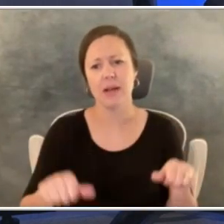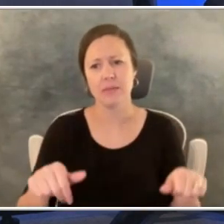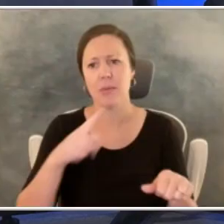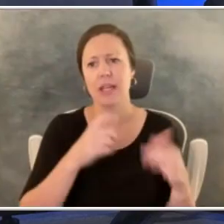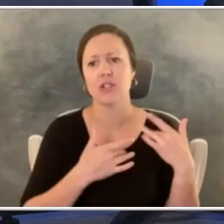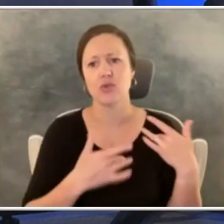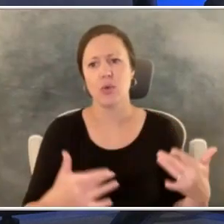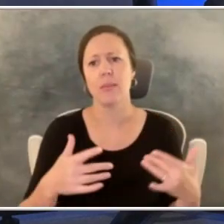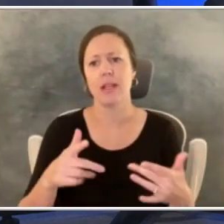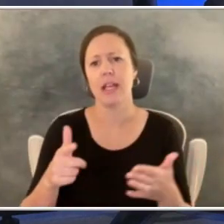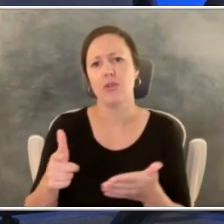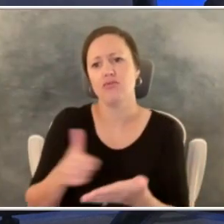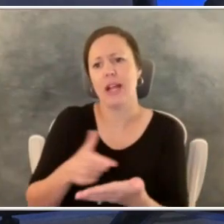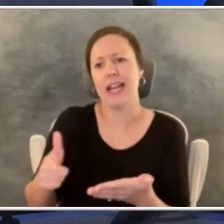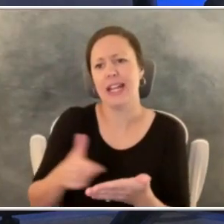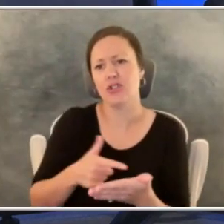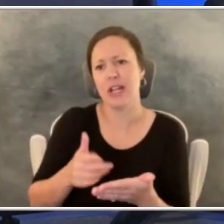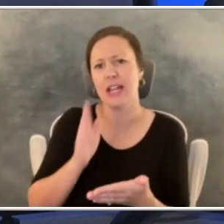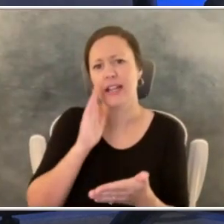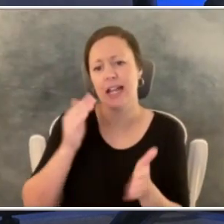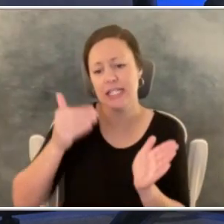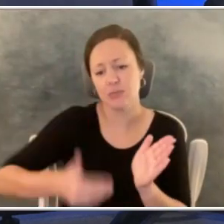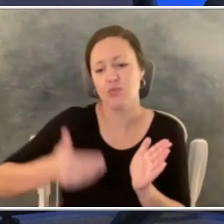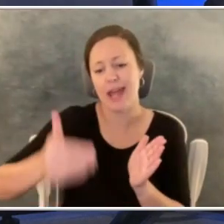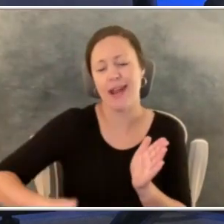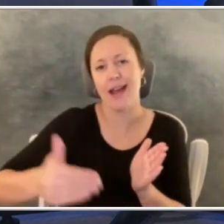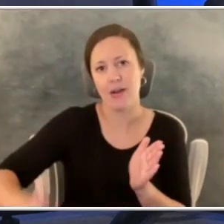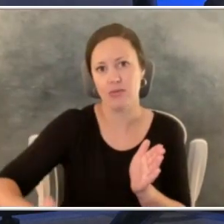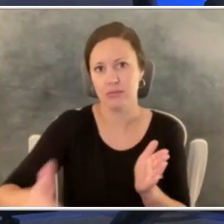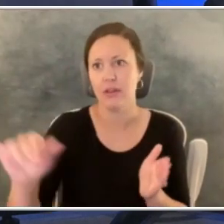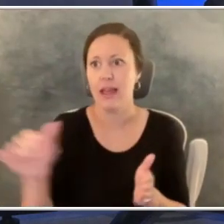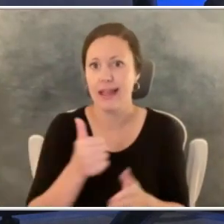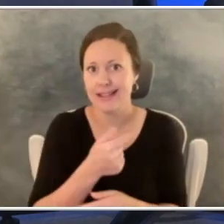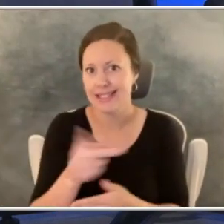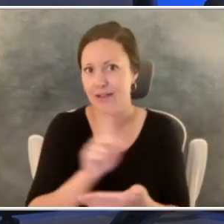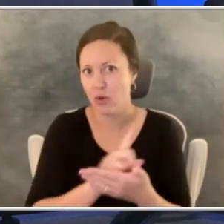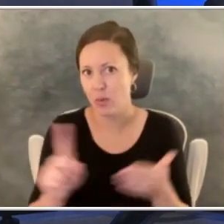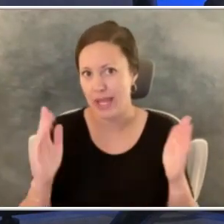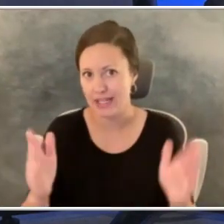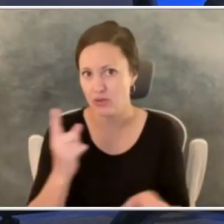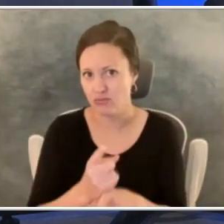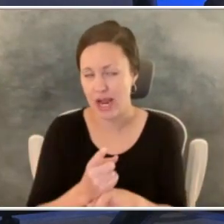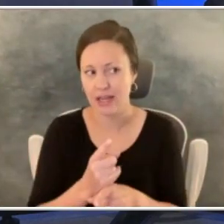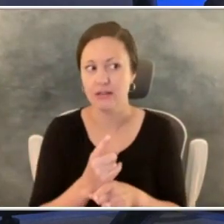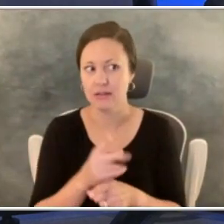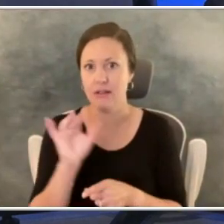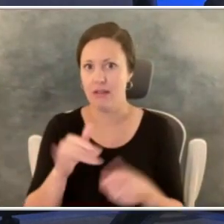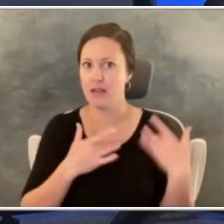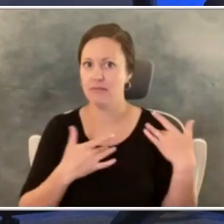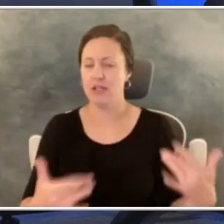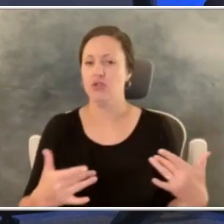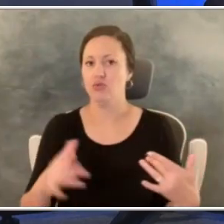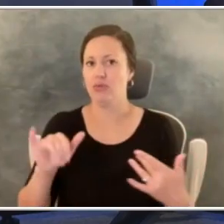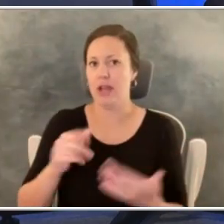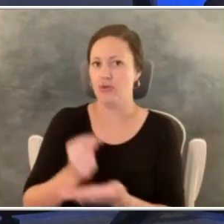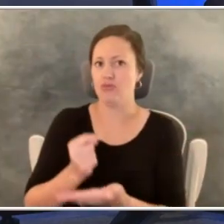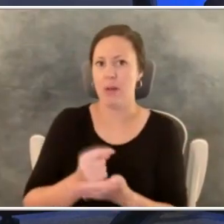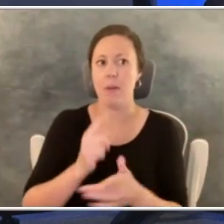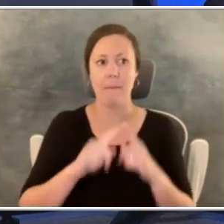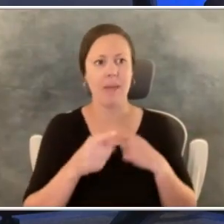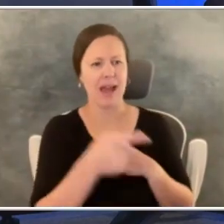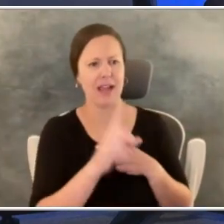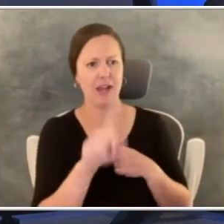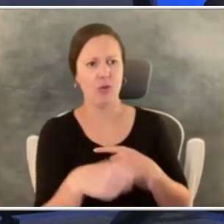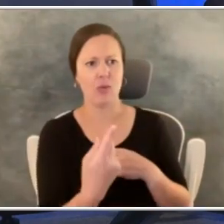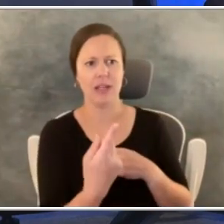out with daily treatments over several weeks. That's what we think of when we think of radiation treatment. But in Jack's case, he only needed a single week of